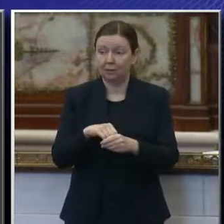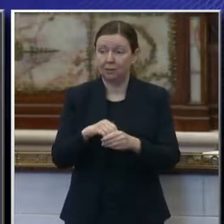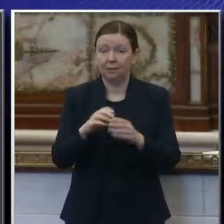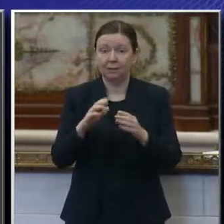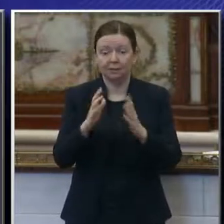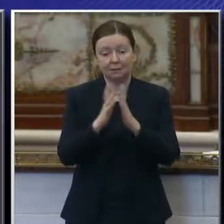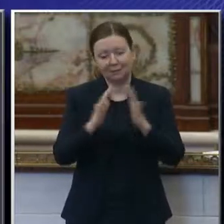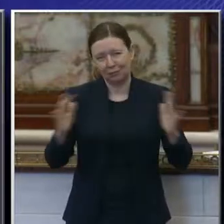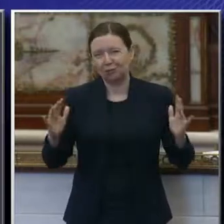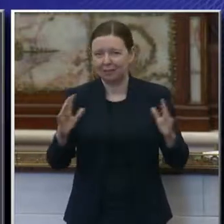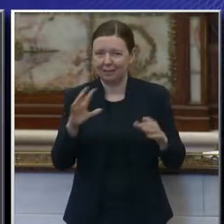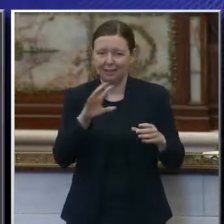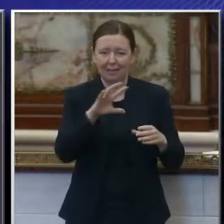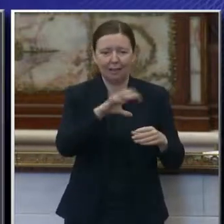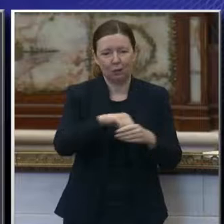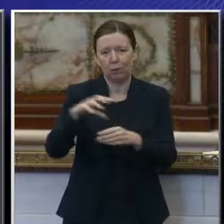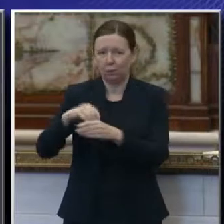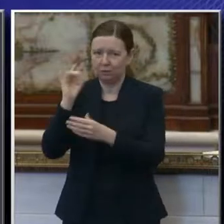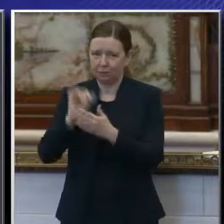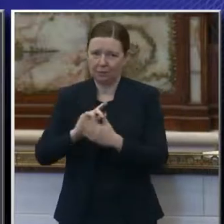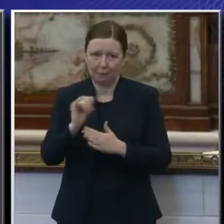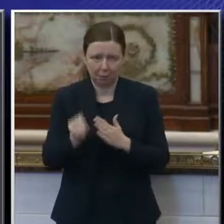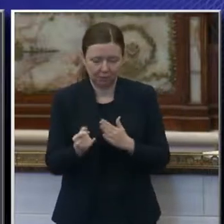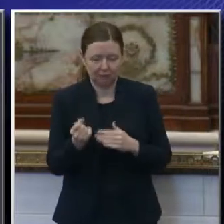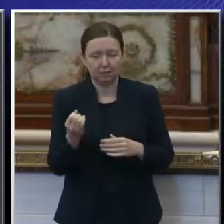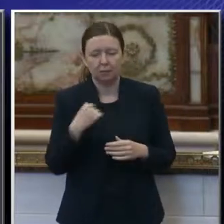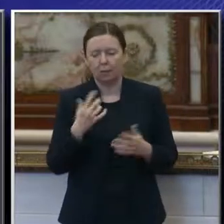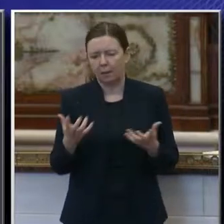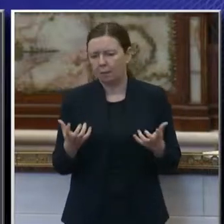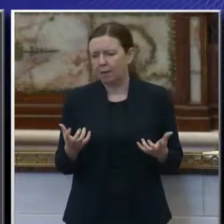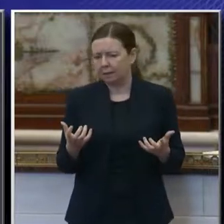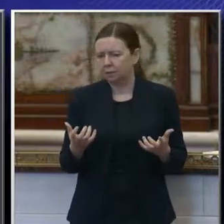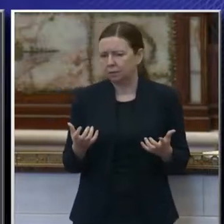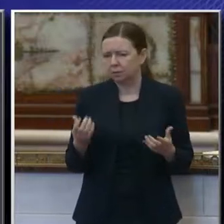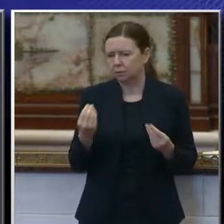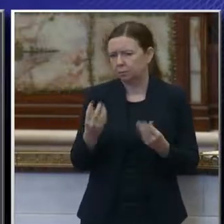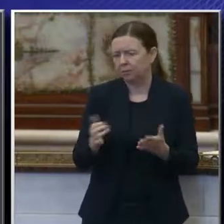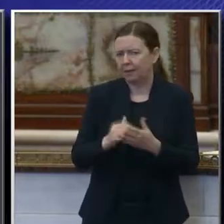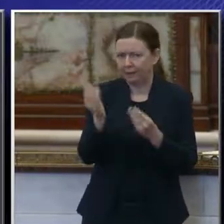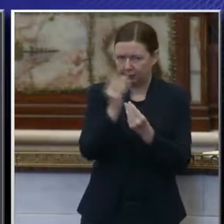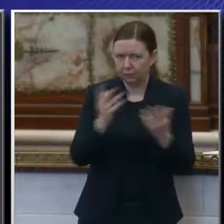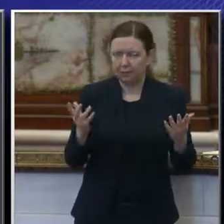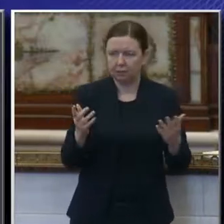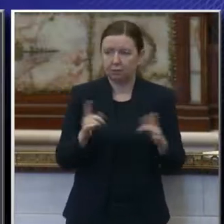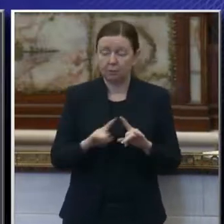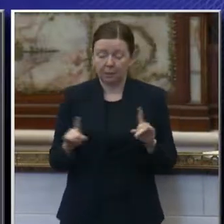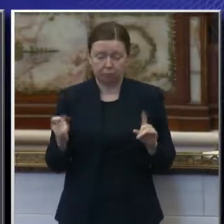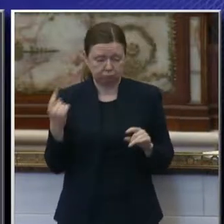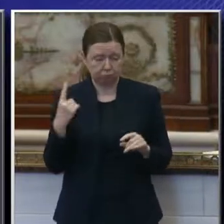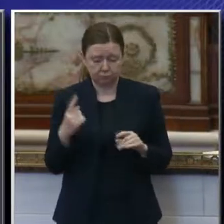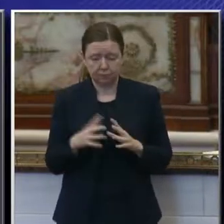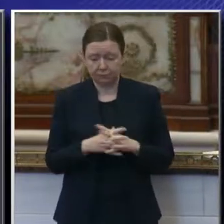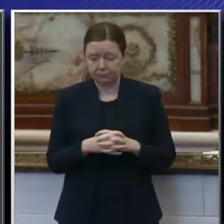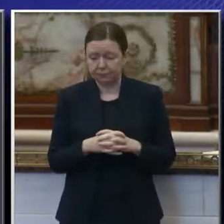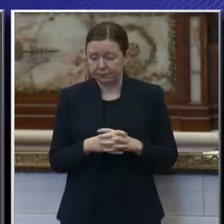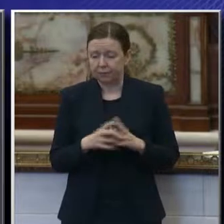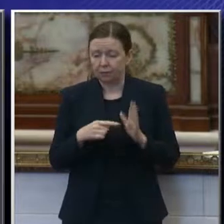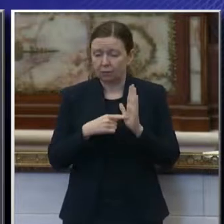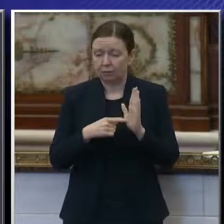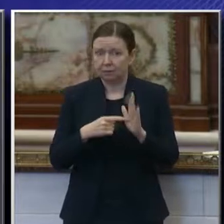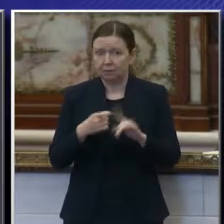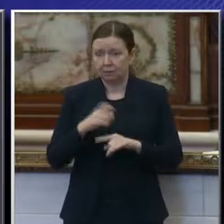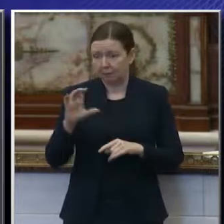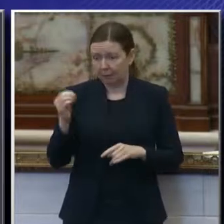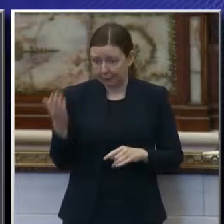and inclusion plan for this particular project. And so I just wanted to just provide that information, but nevertheless, representatives from Hilco